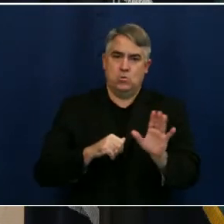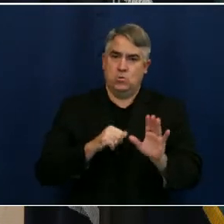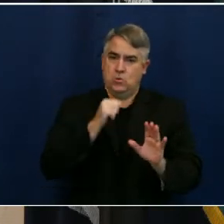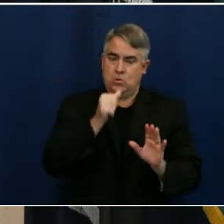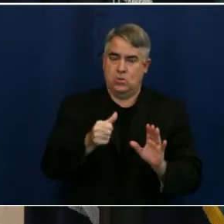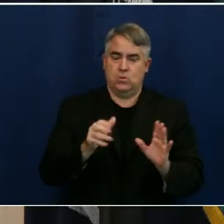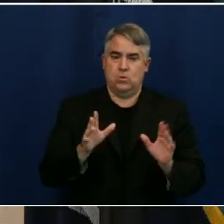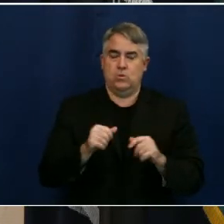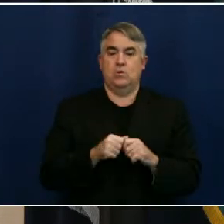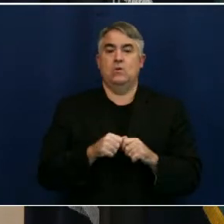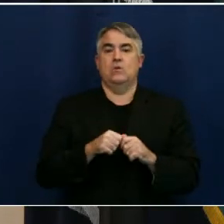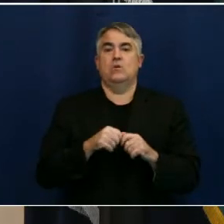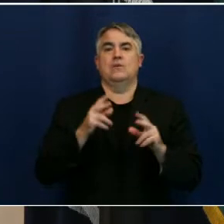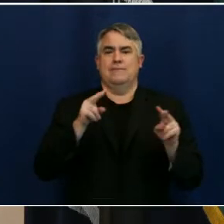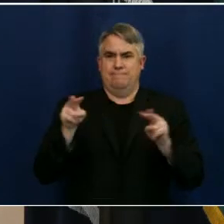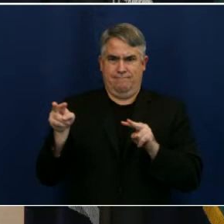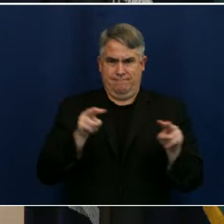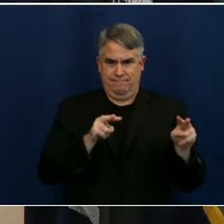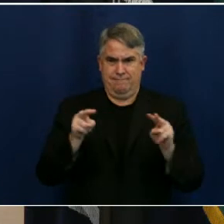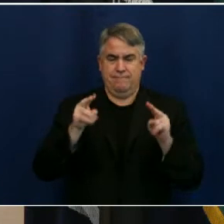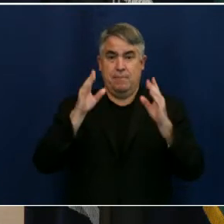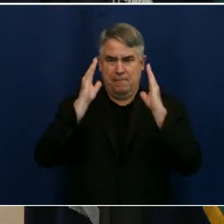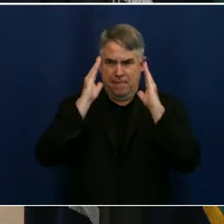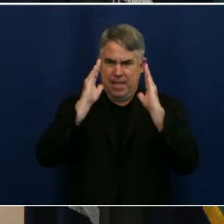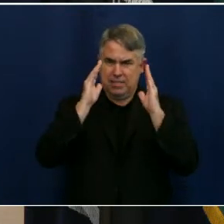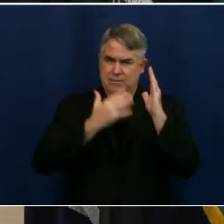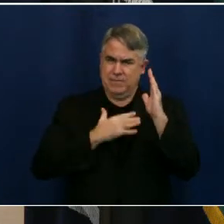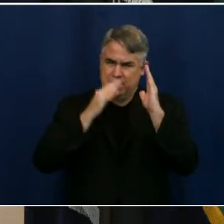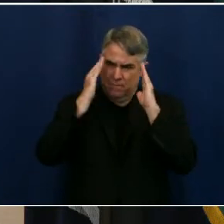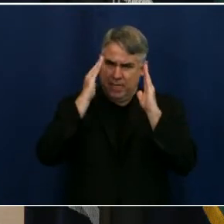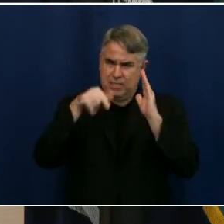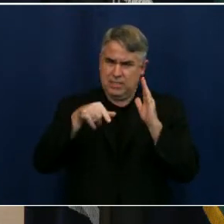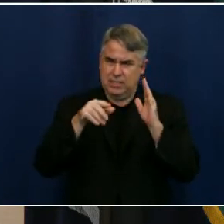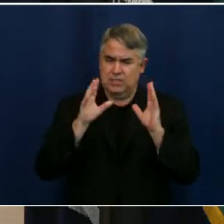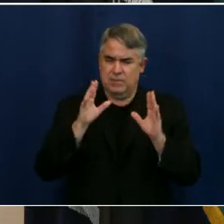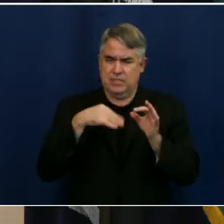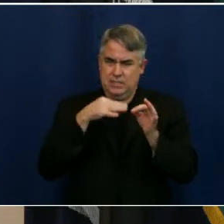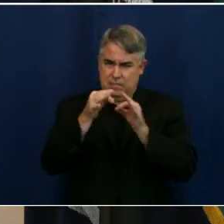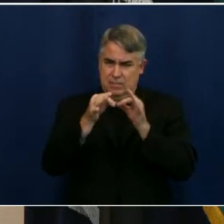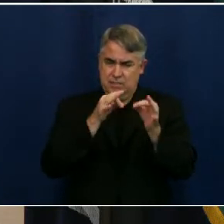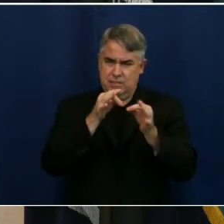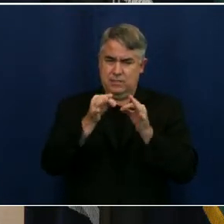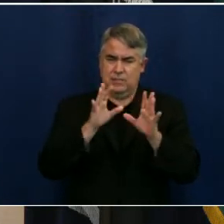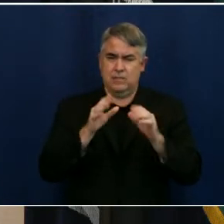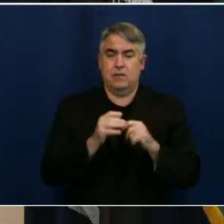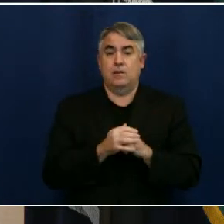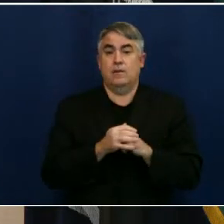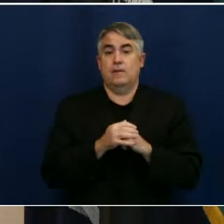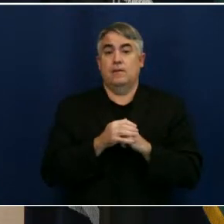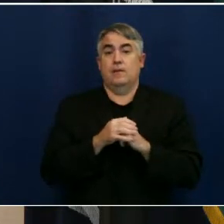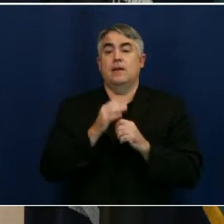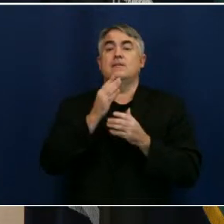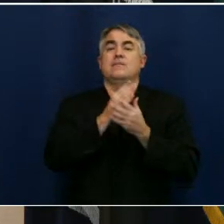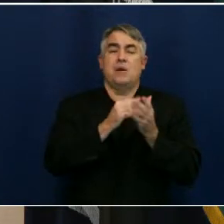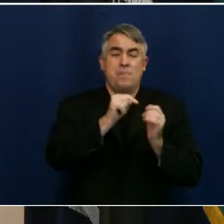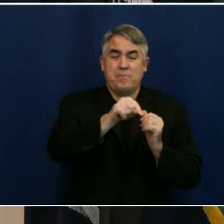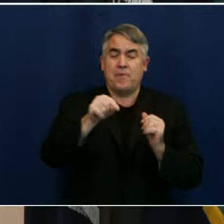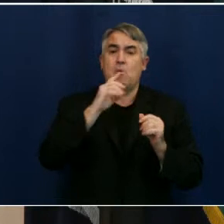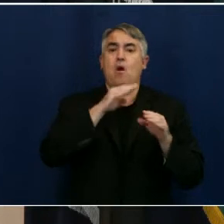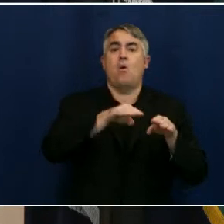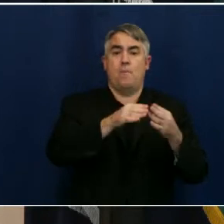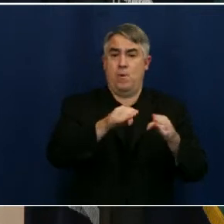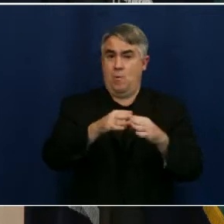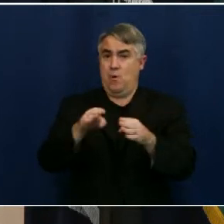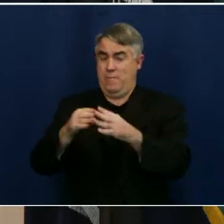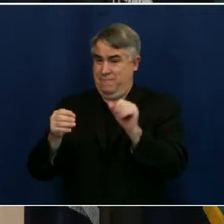are opening up, and that is encouraging, particularly for those entities that have been so impacted by COVID, it's an opportunity for each and every one of us